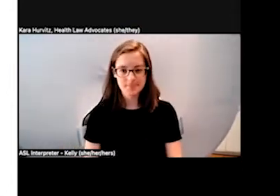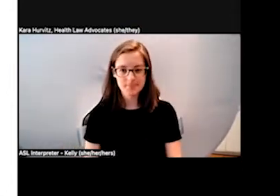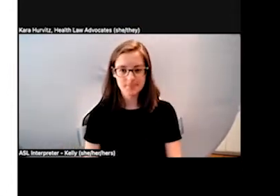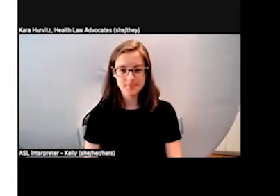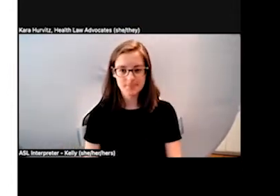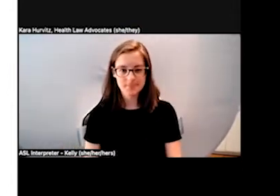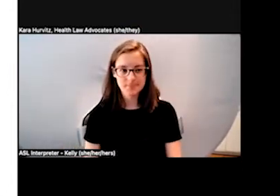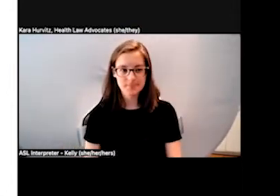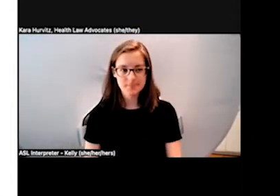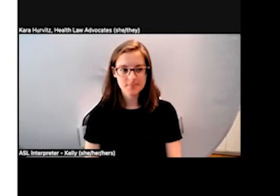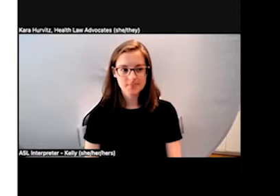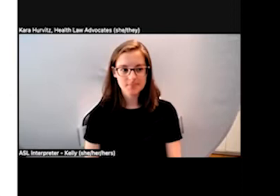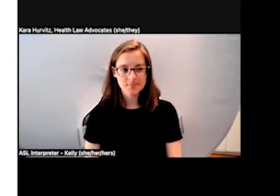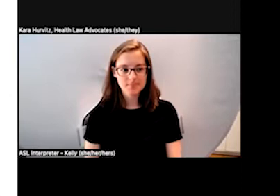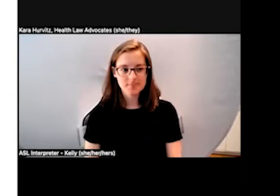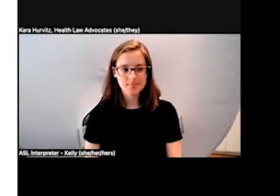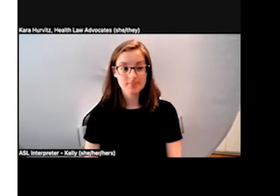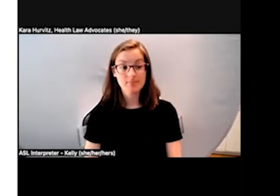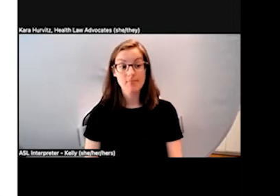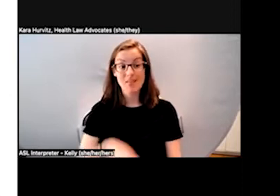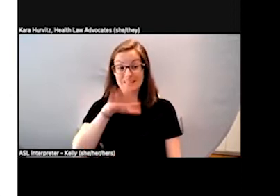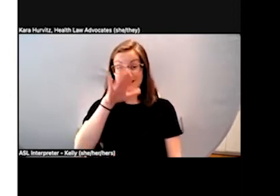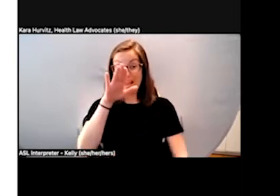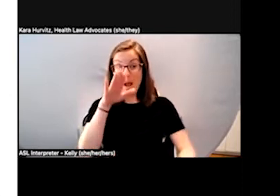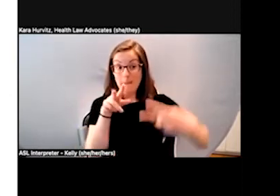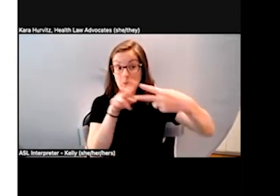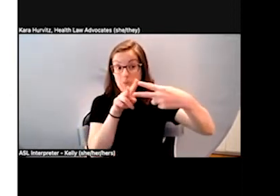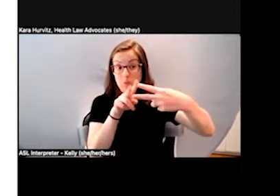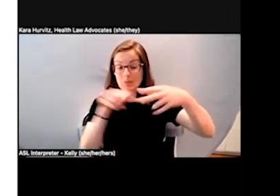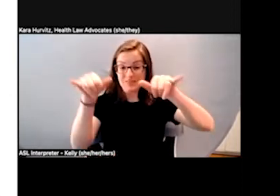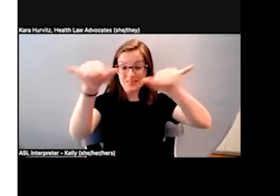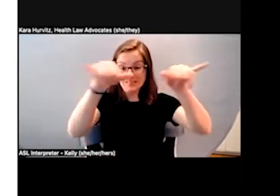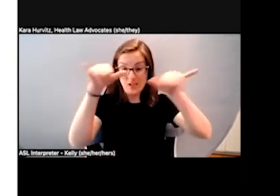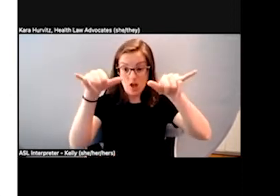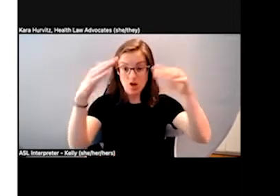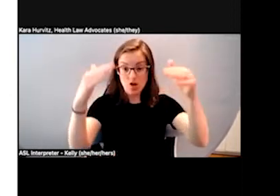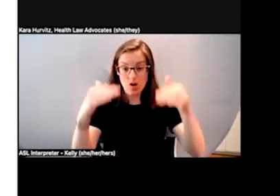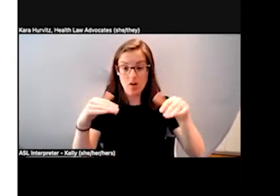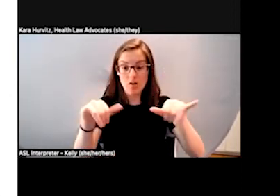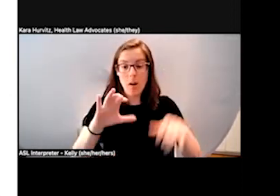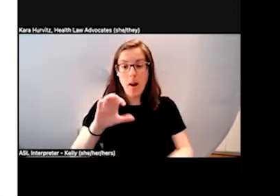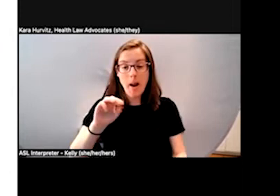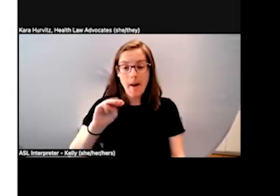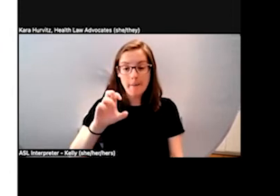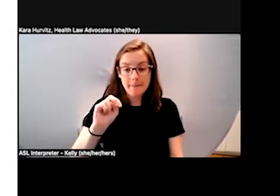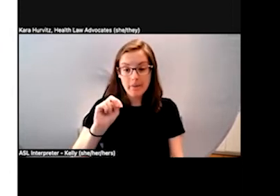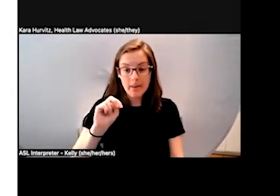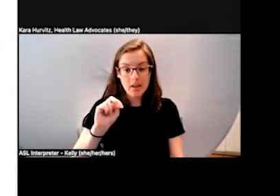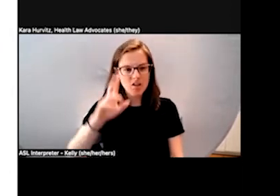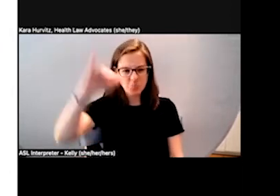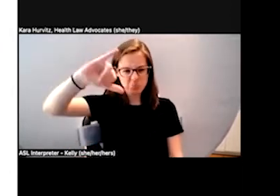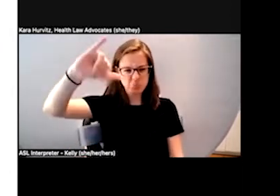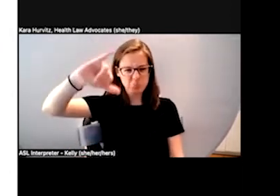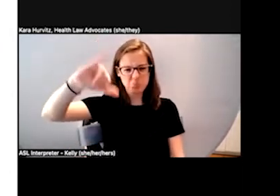So standard and common health offer the same coverage, and it's very